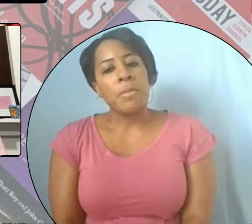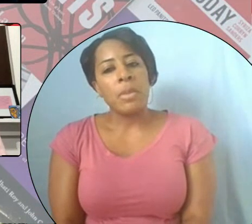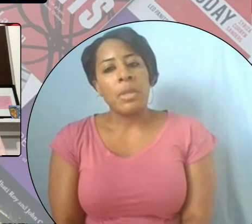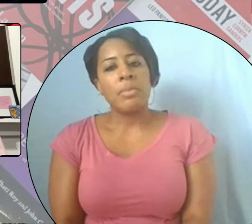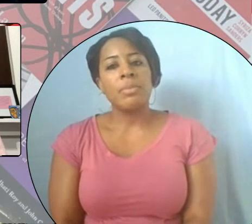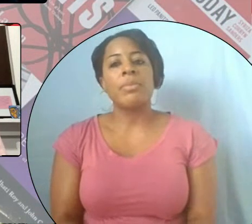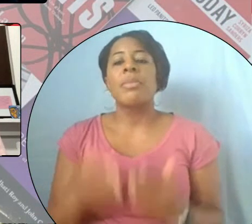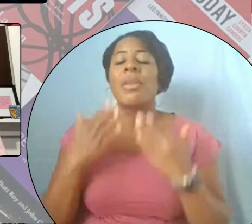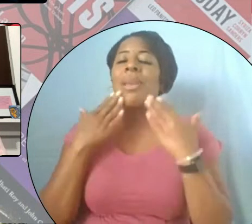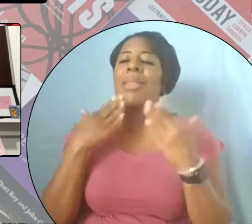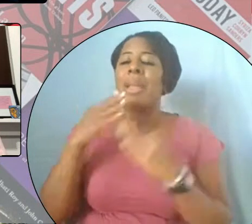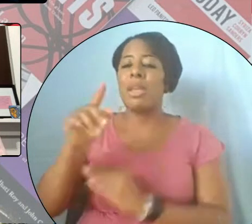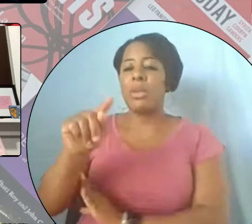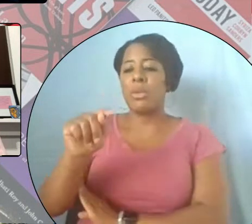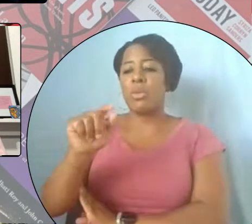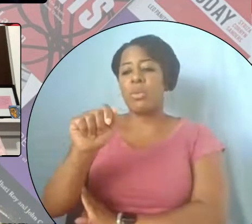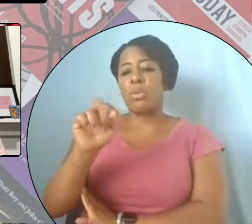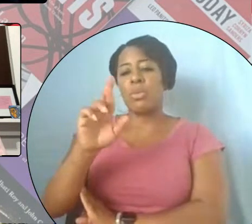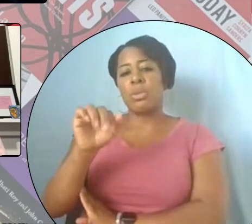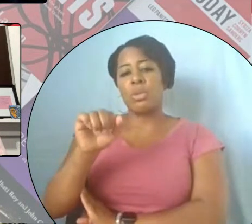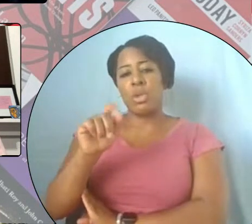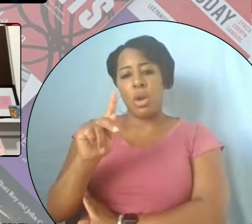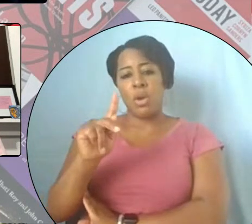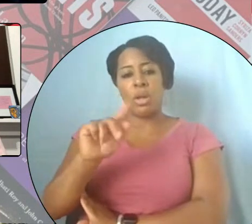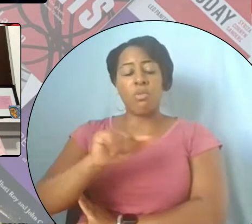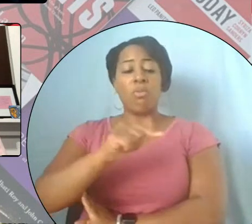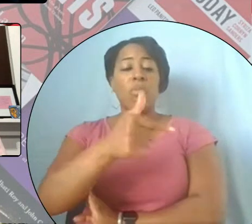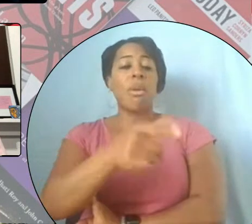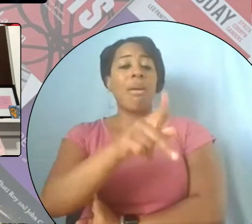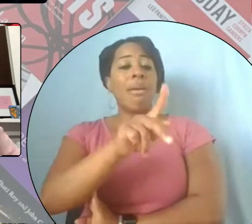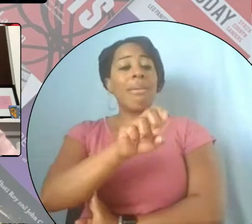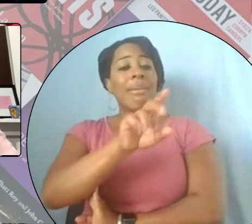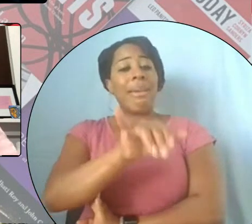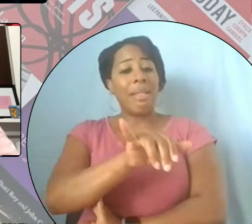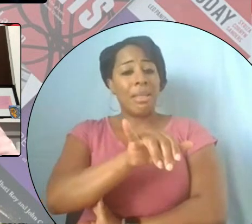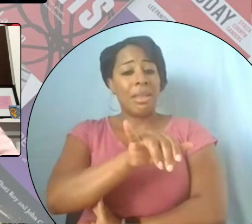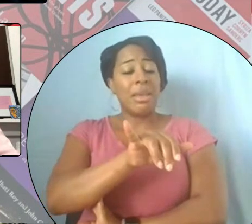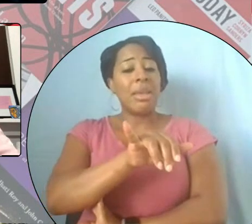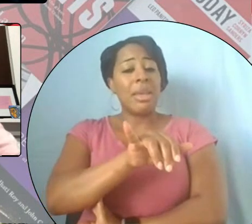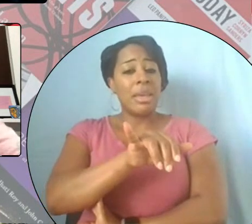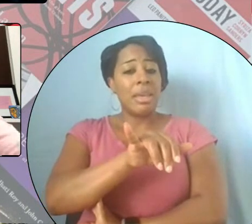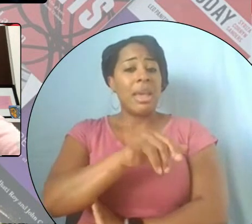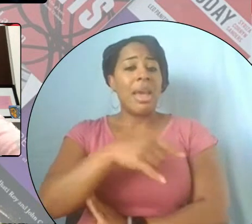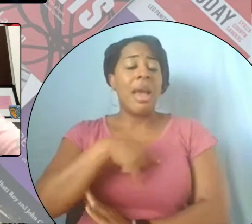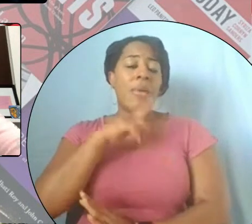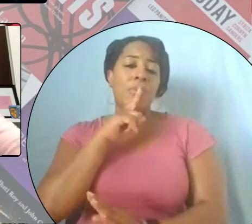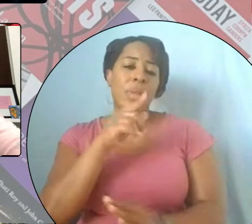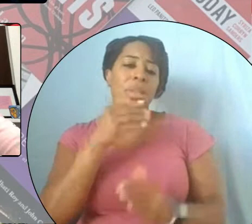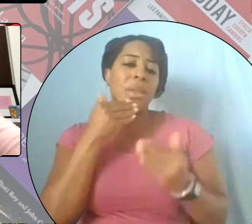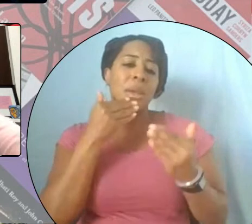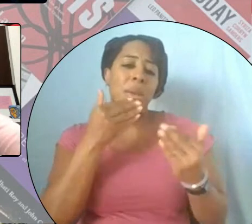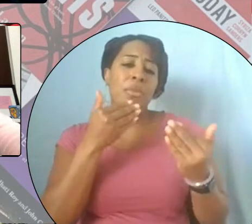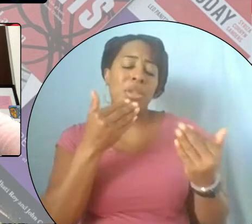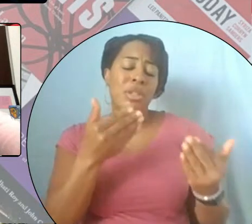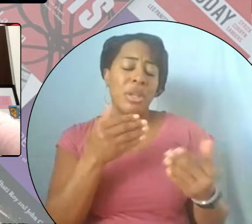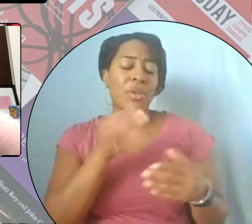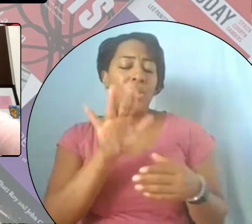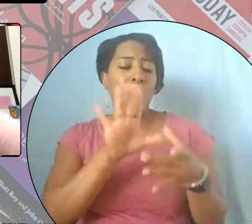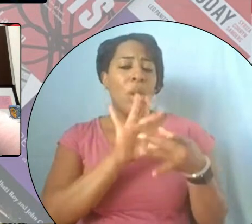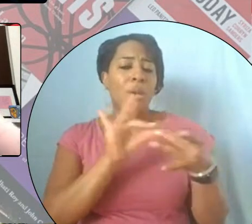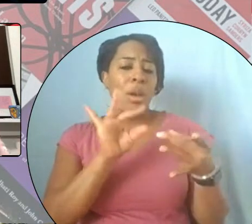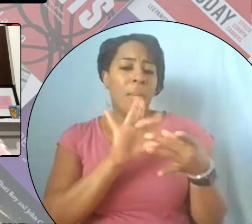Thank you, Tariq. I'll pass it over to Kelly in a second. I really appreciated your